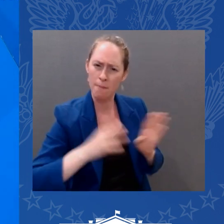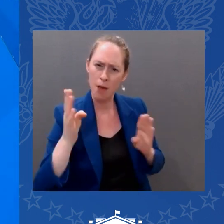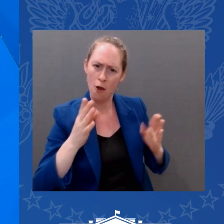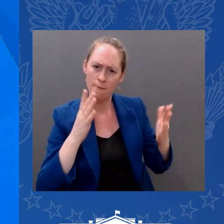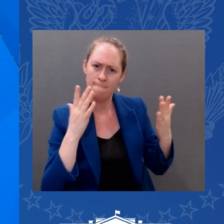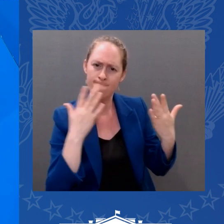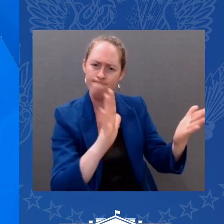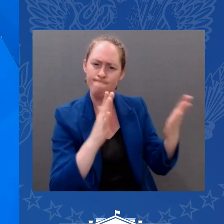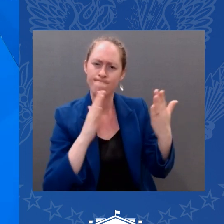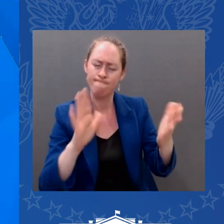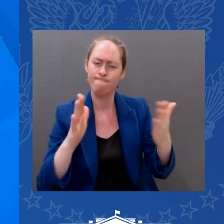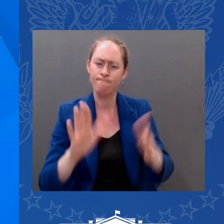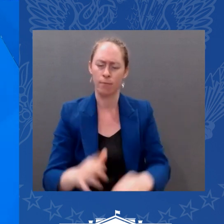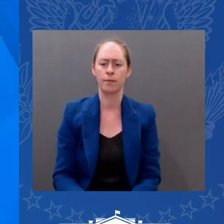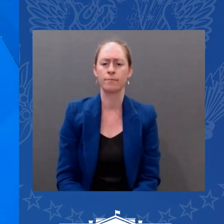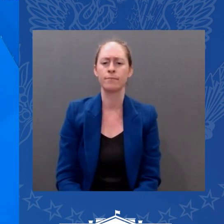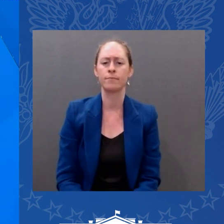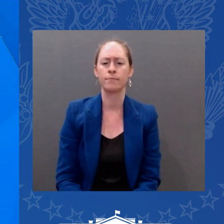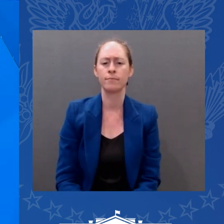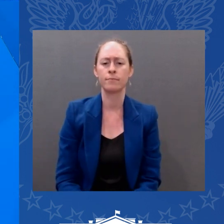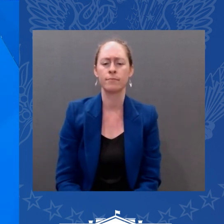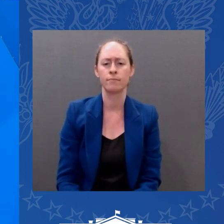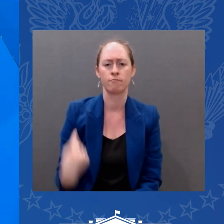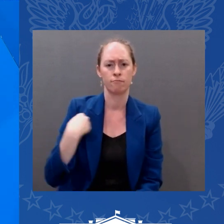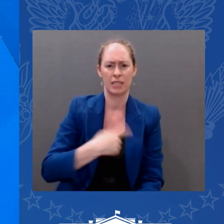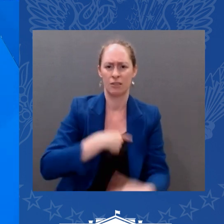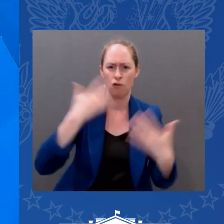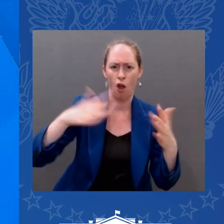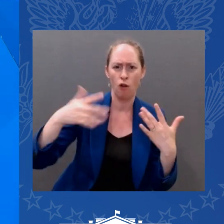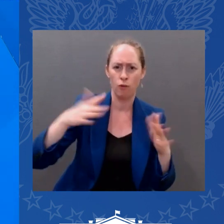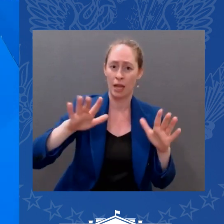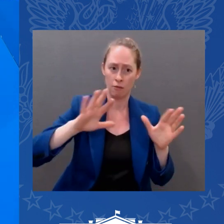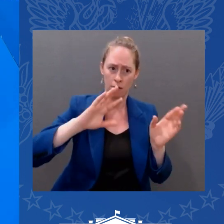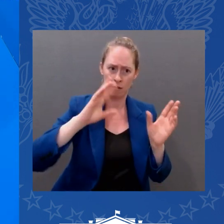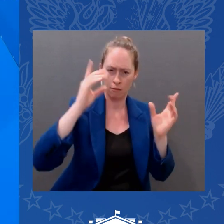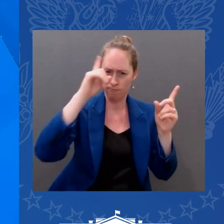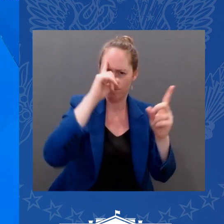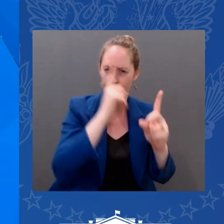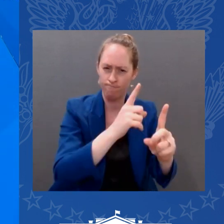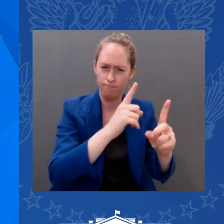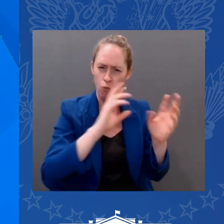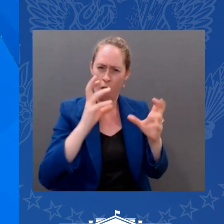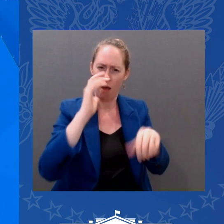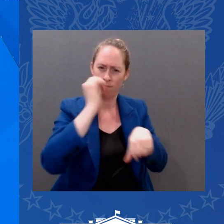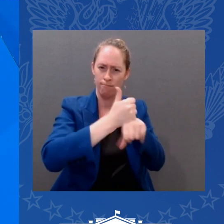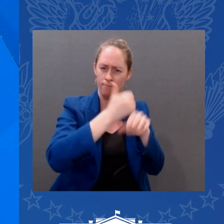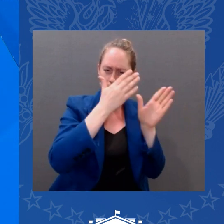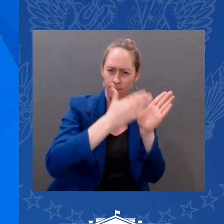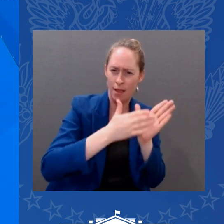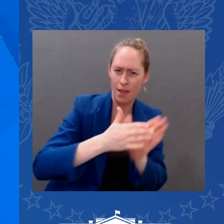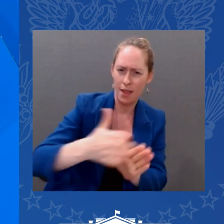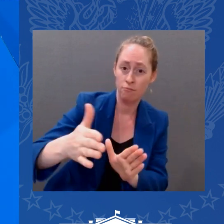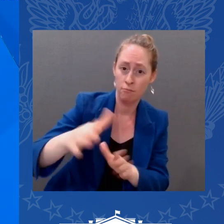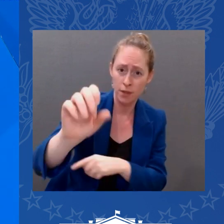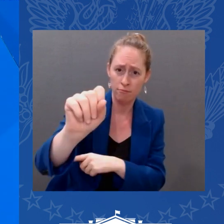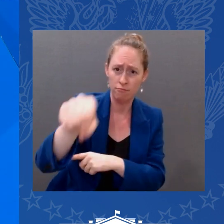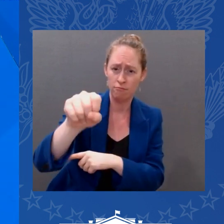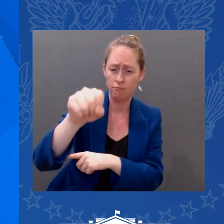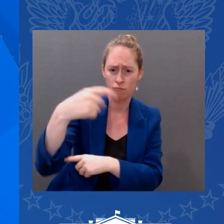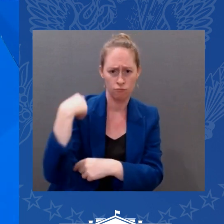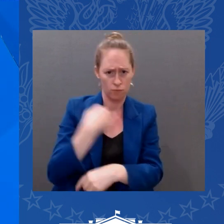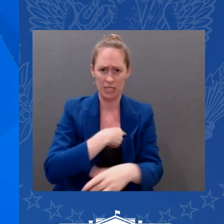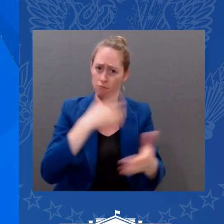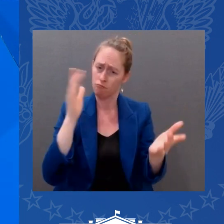United States is attempting to do our part as well. Yesterday, we launched our Cities Forward